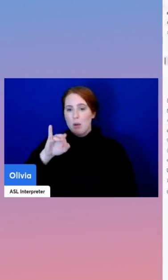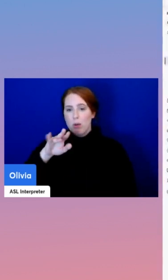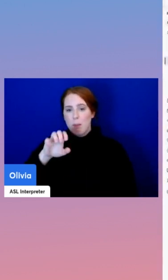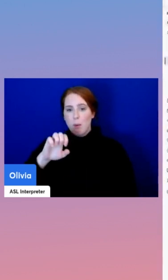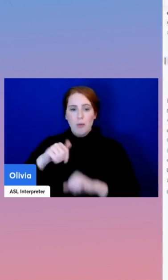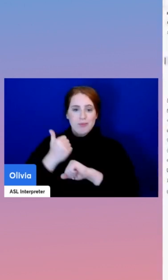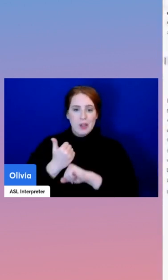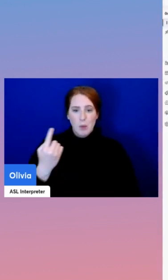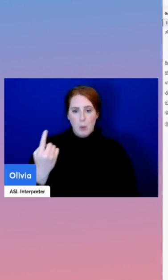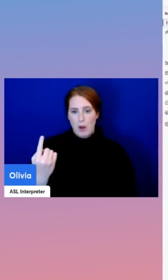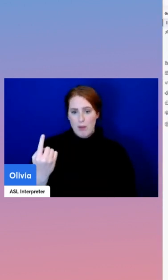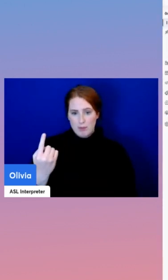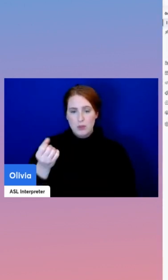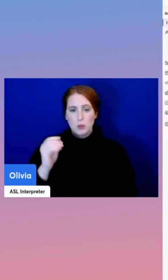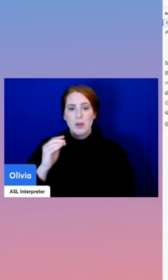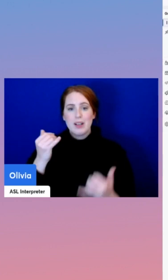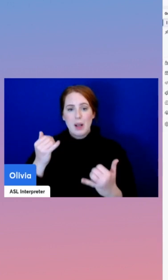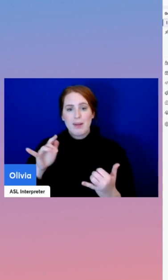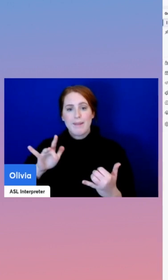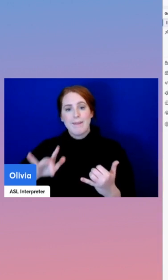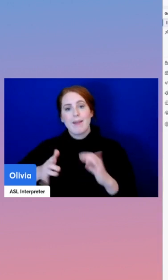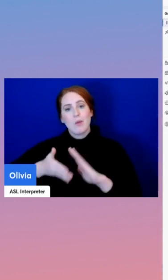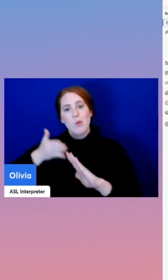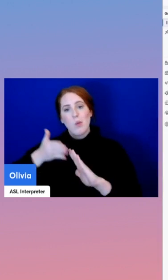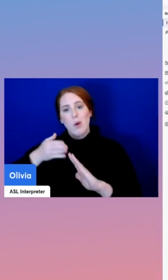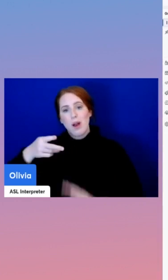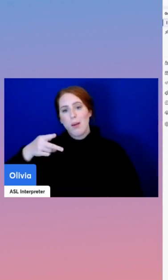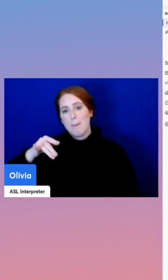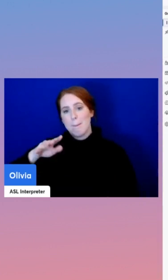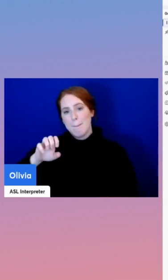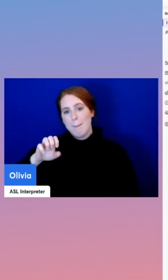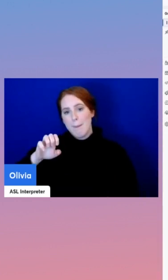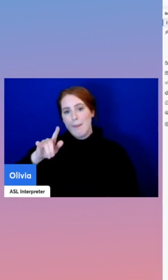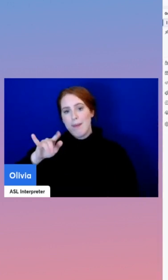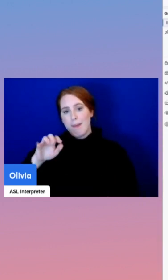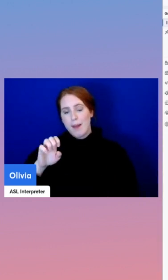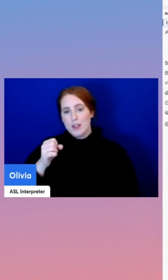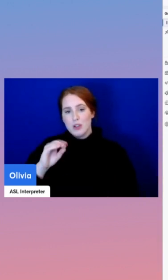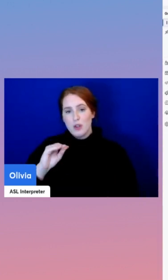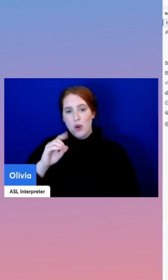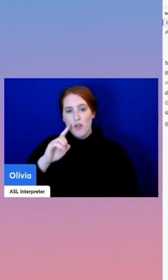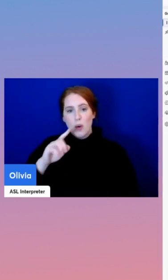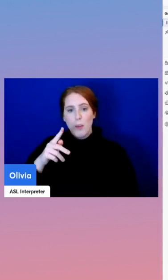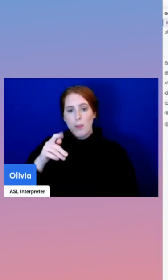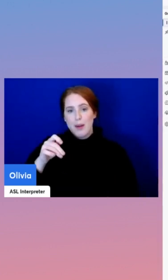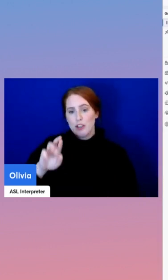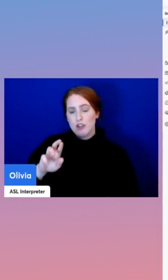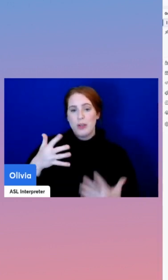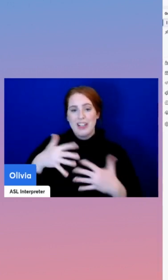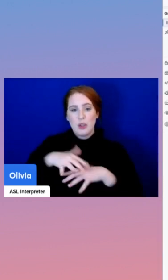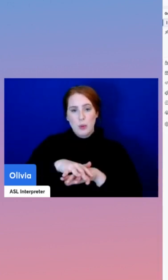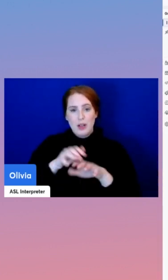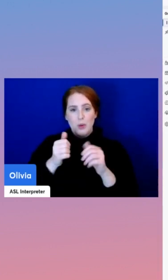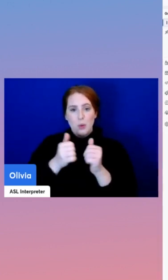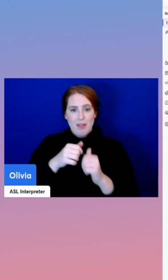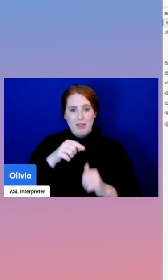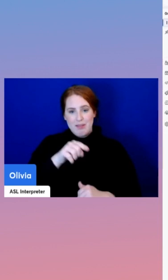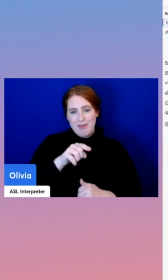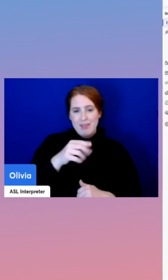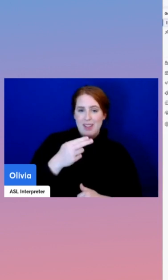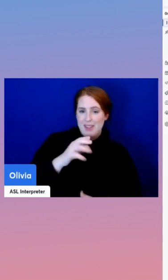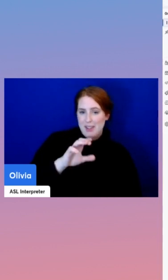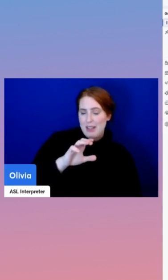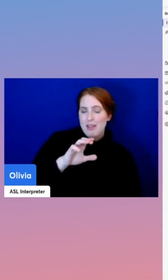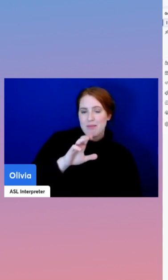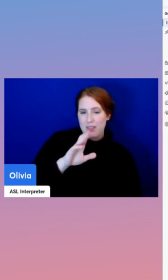on run the pipeline. So in order for Packer to be able to integrate with HCP Packer registry securely using the credentials that